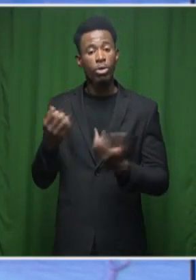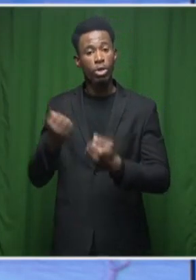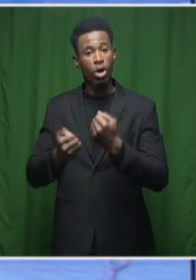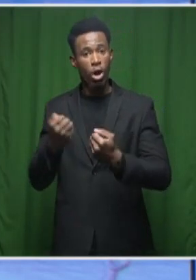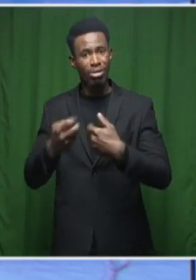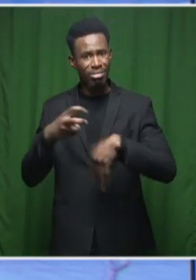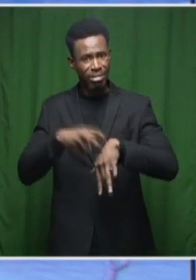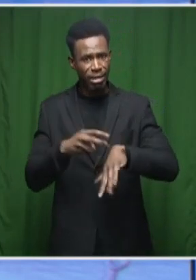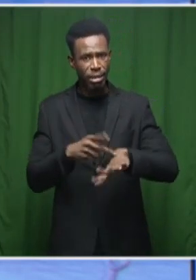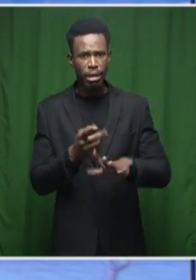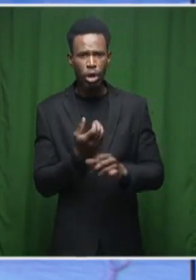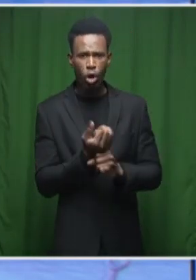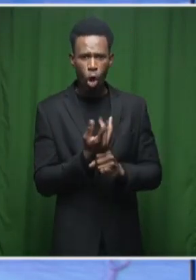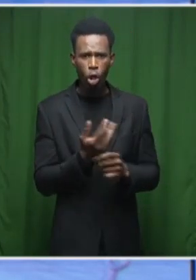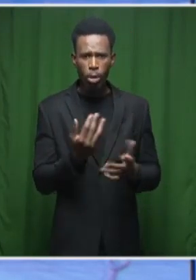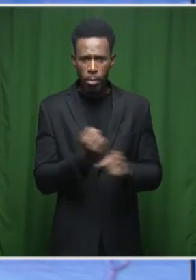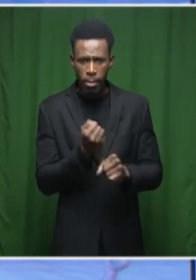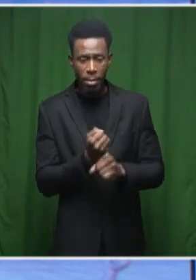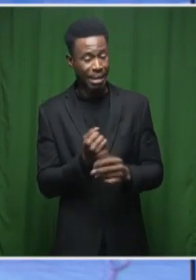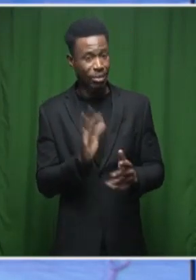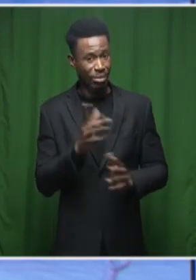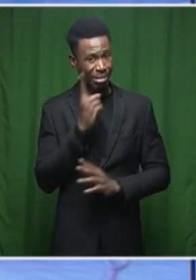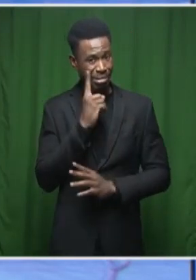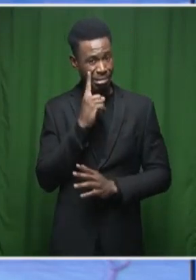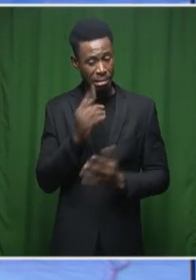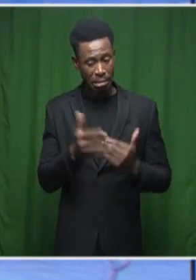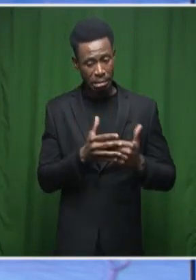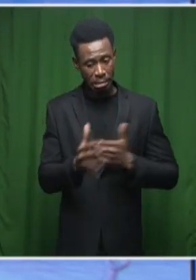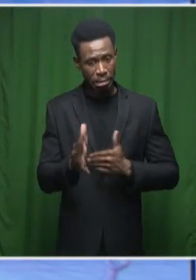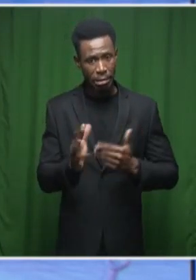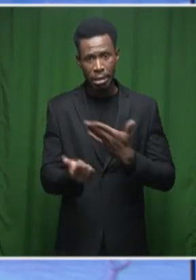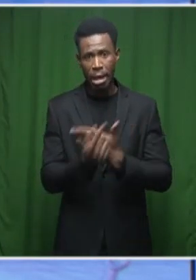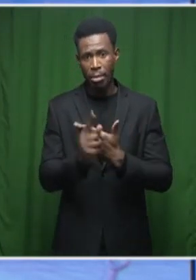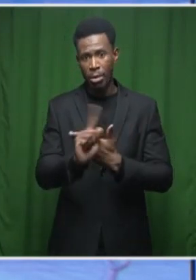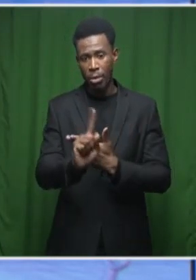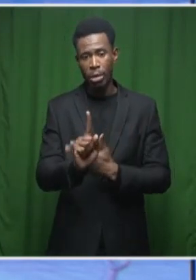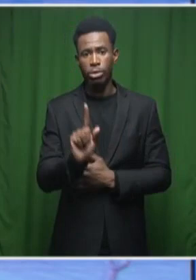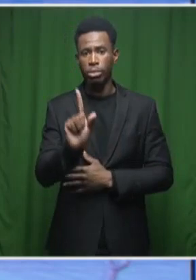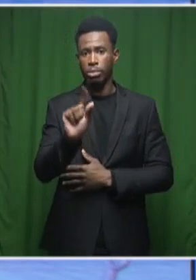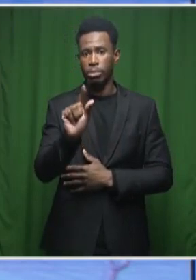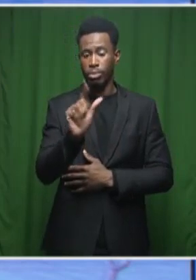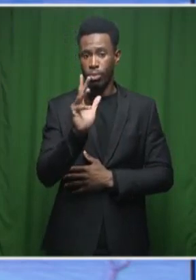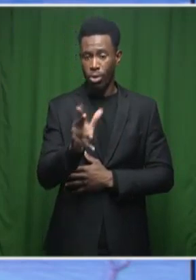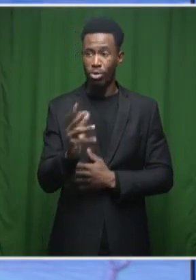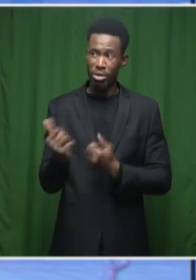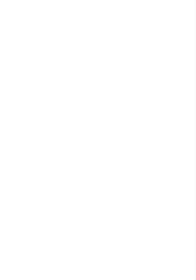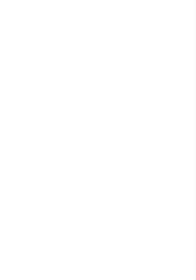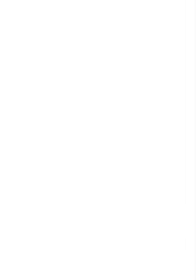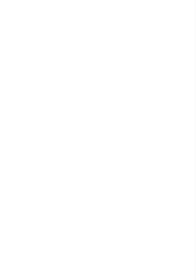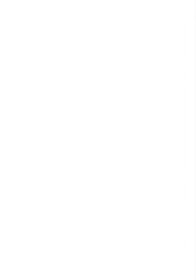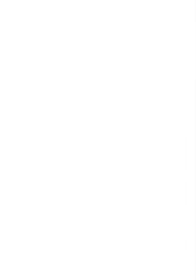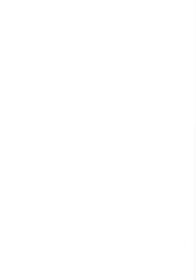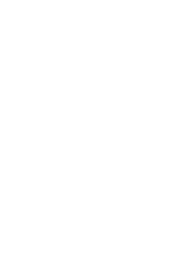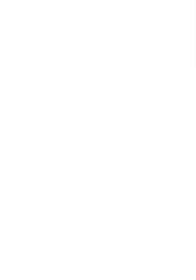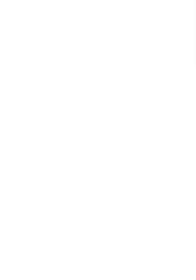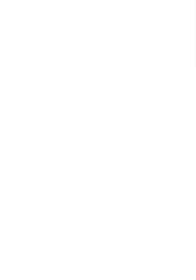So it really is going to be quite interesting to see how this one is handled and how it's going to impact us, unfortunately.